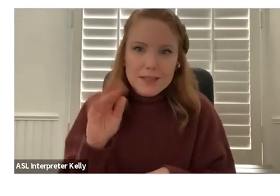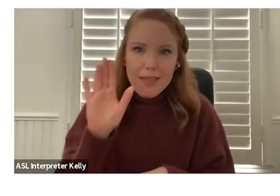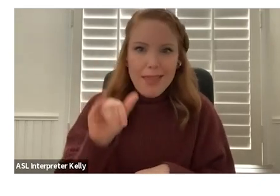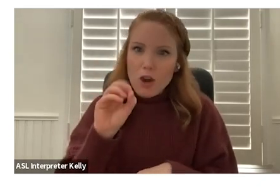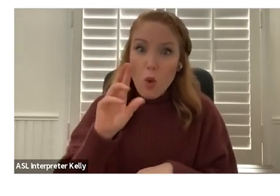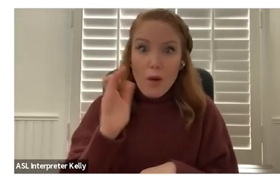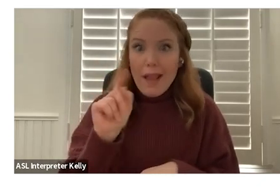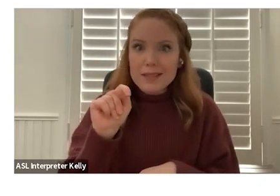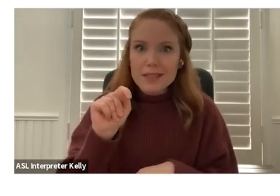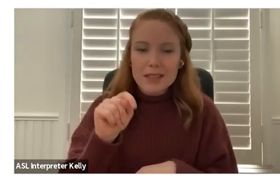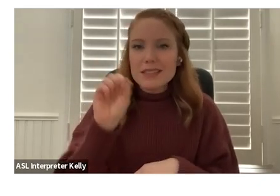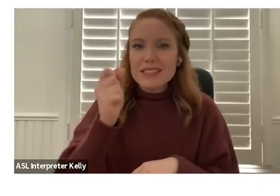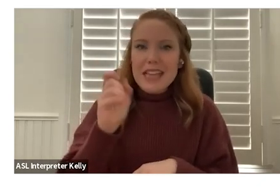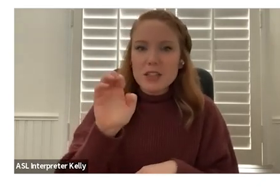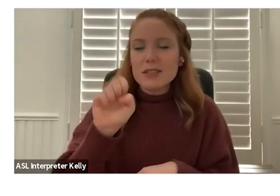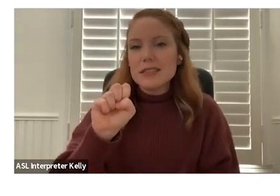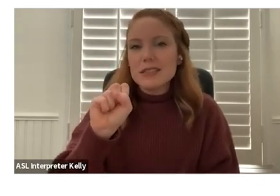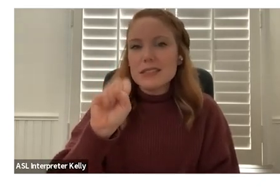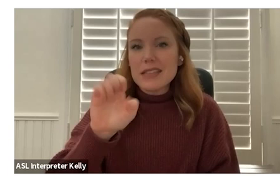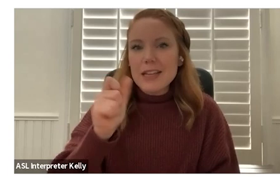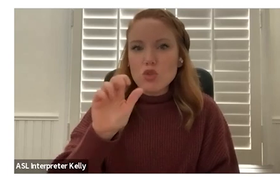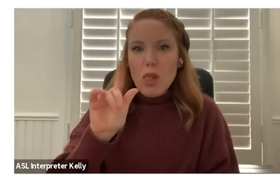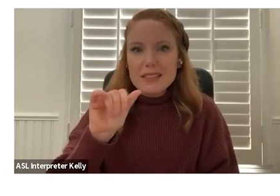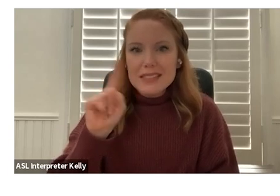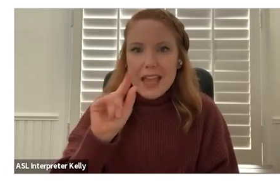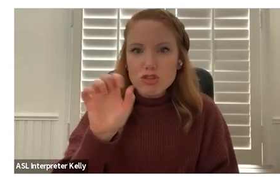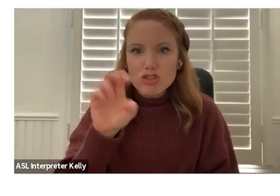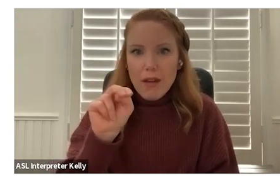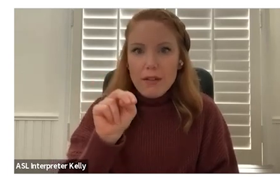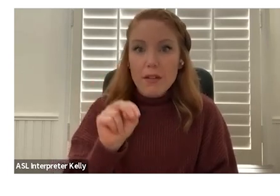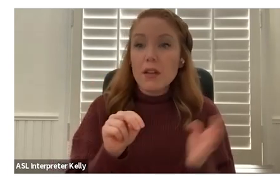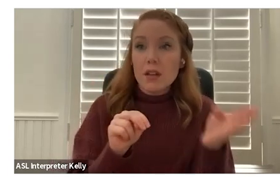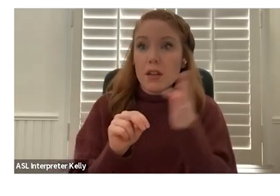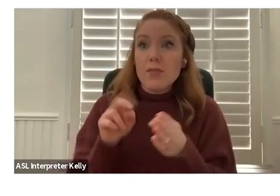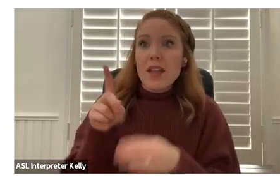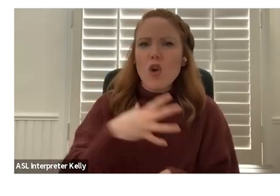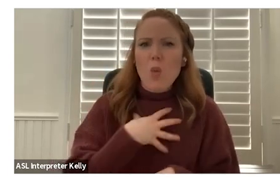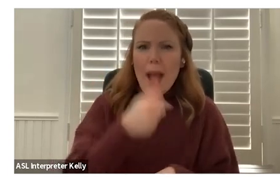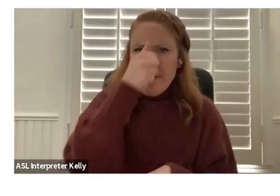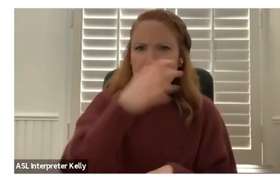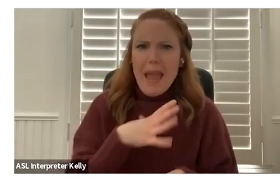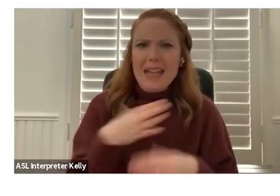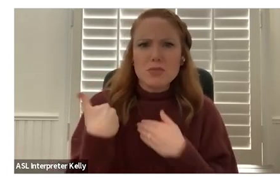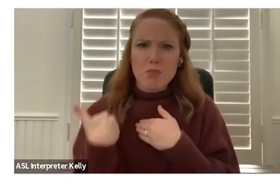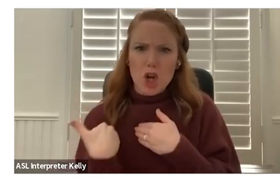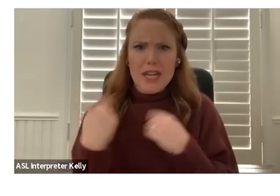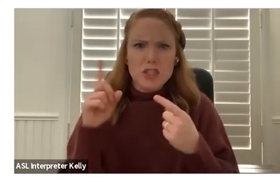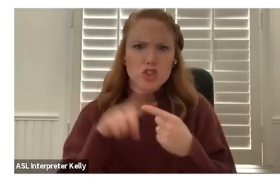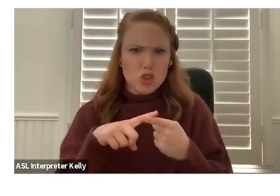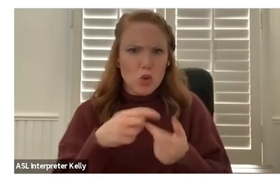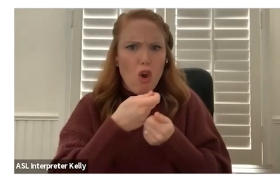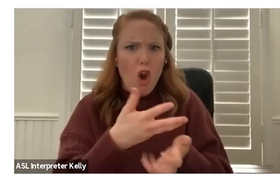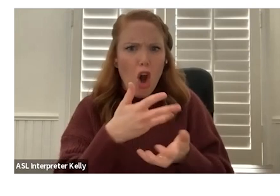child is telling an enslaved African child, why doesn't your mama wash you with fairy soap? And a lot of the fairy soap